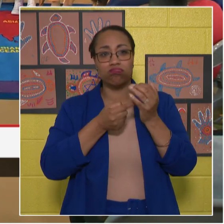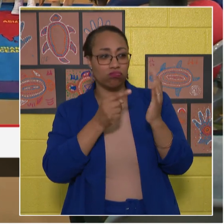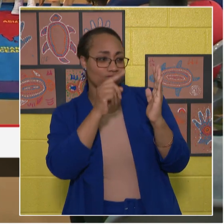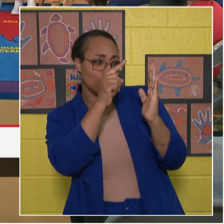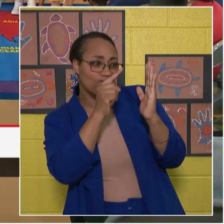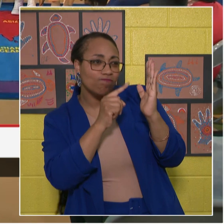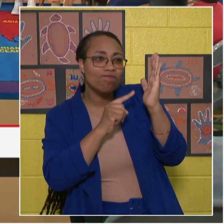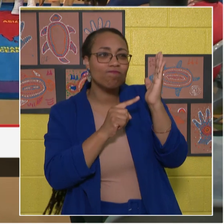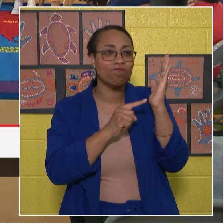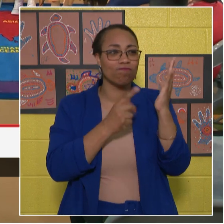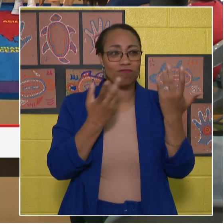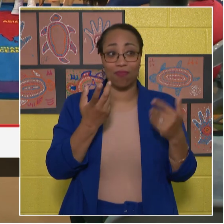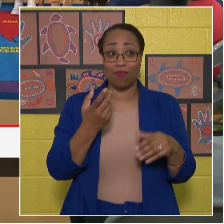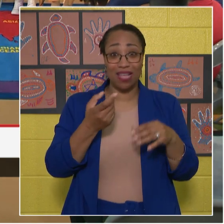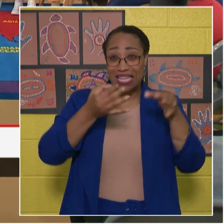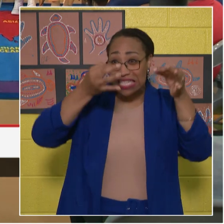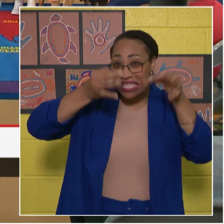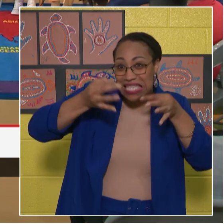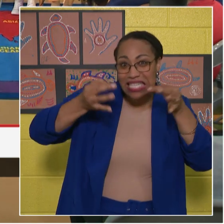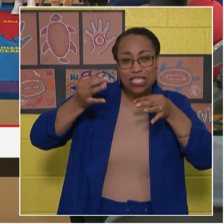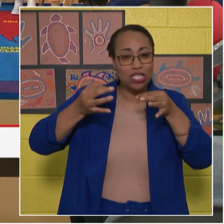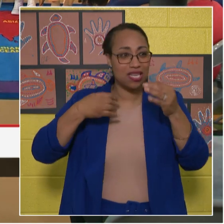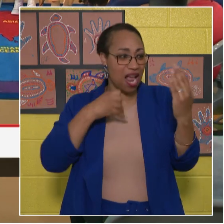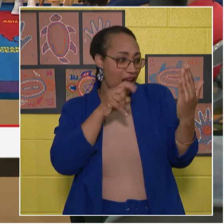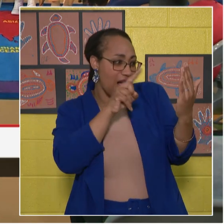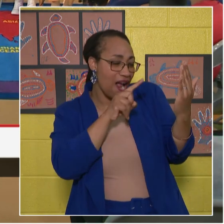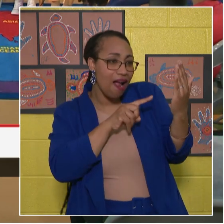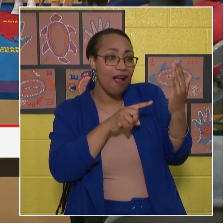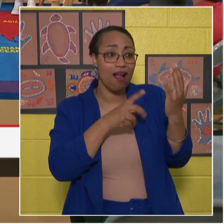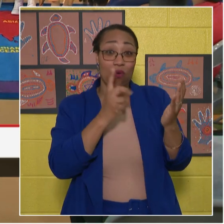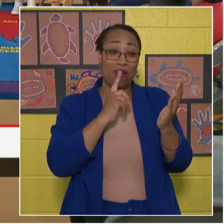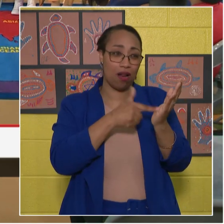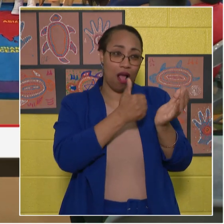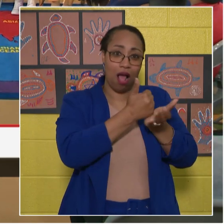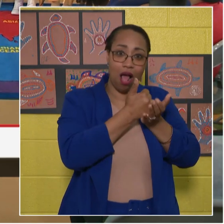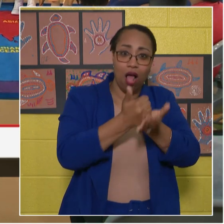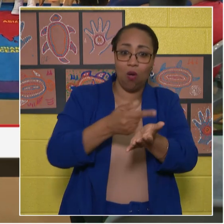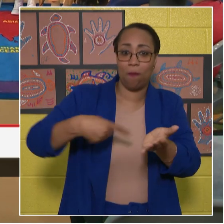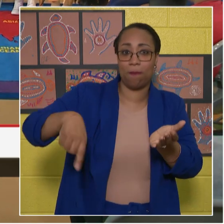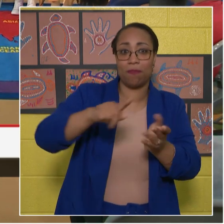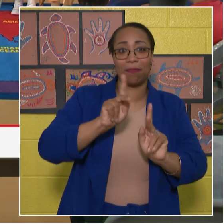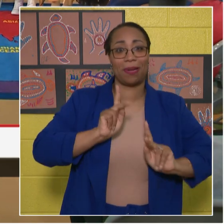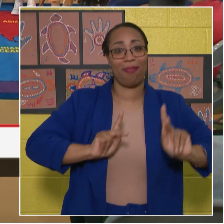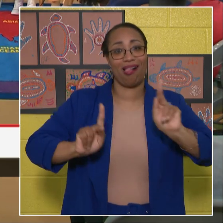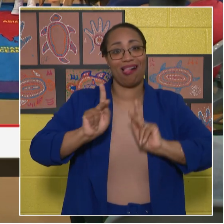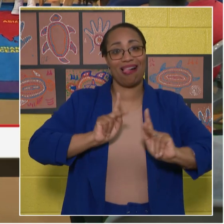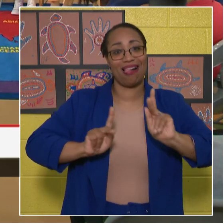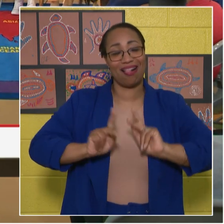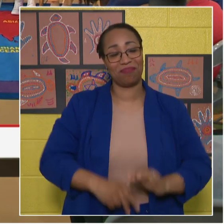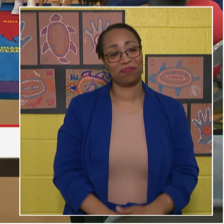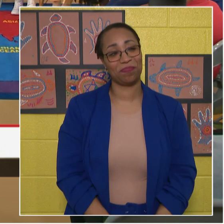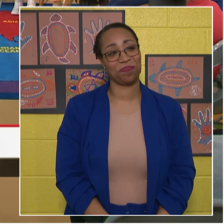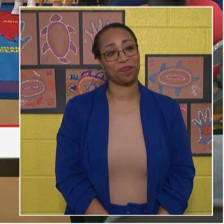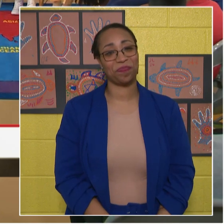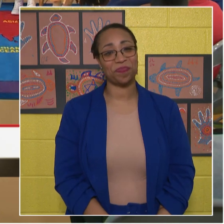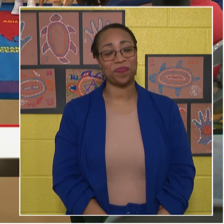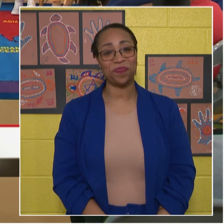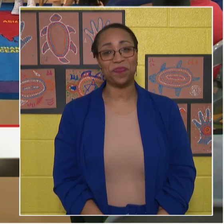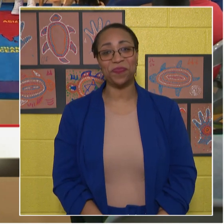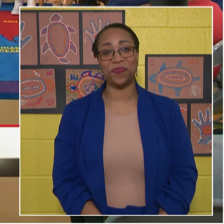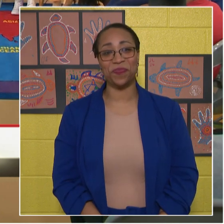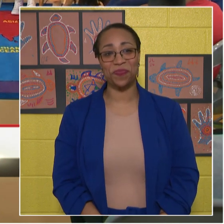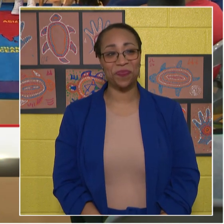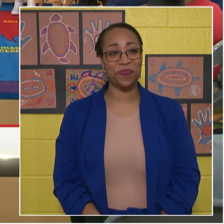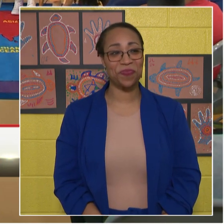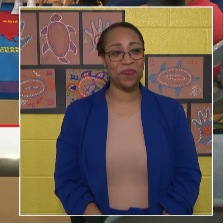that help the most people in the fastest way possible. And there's